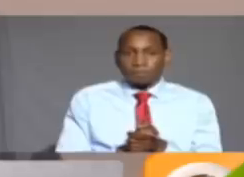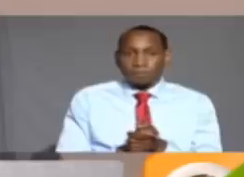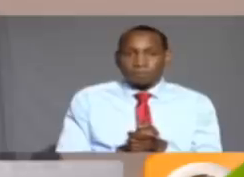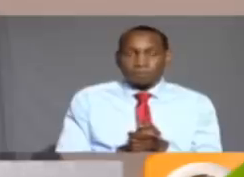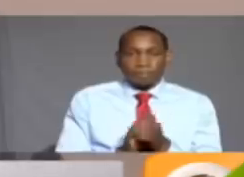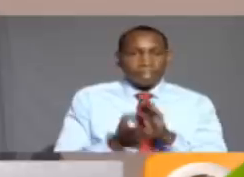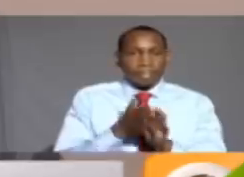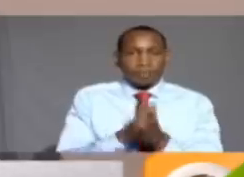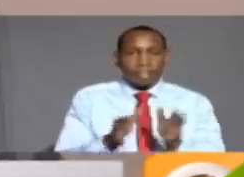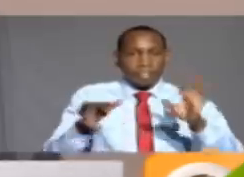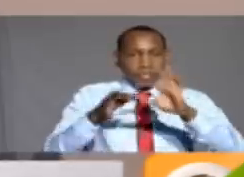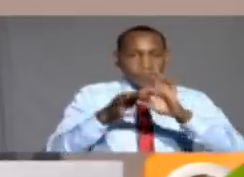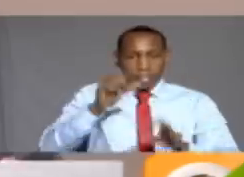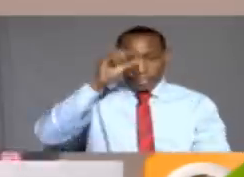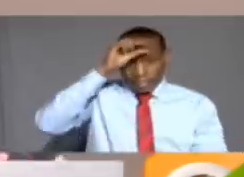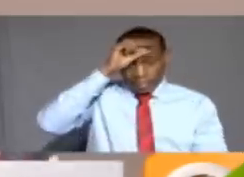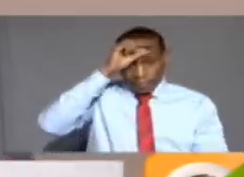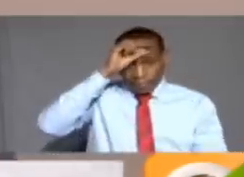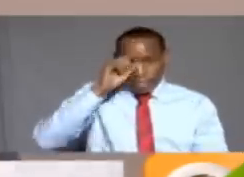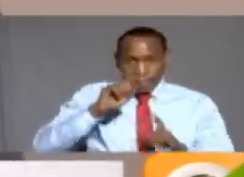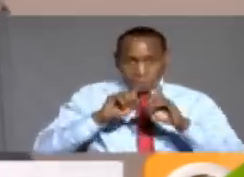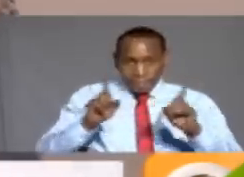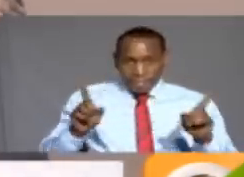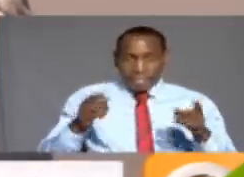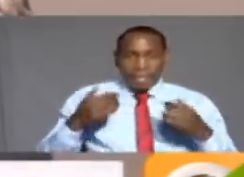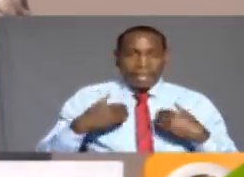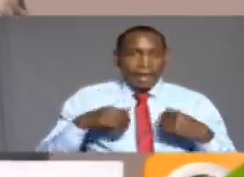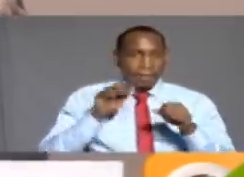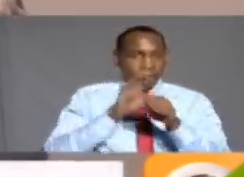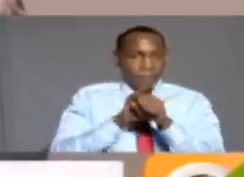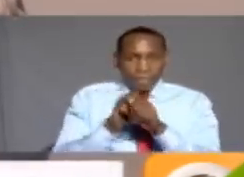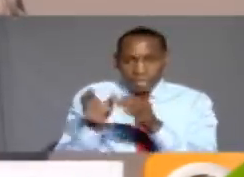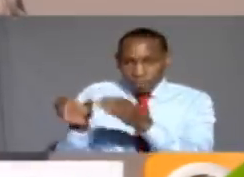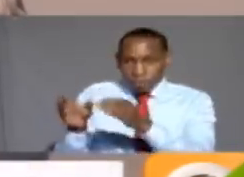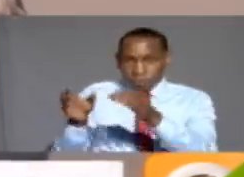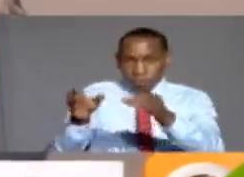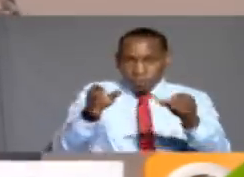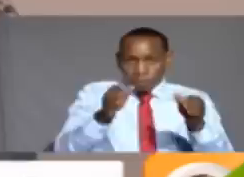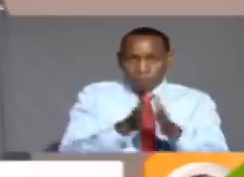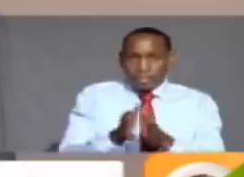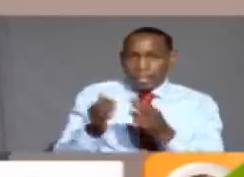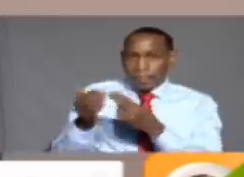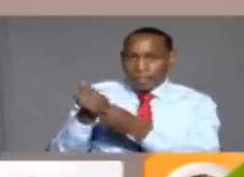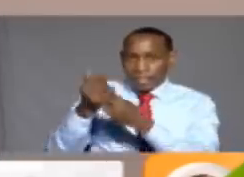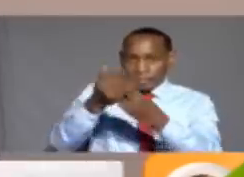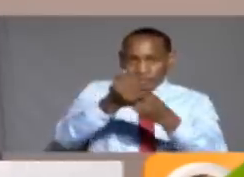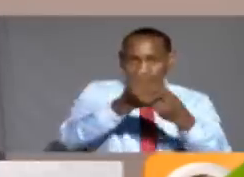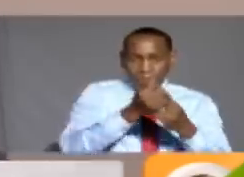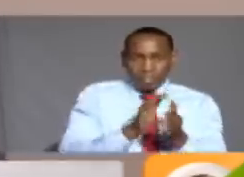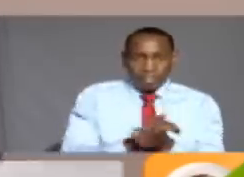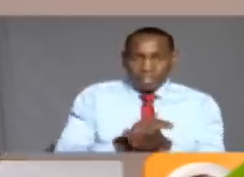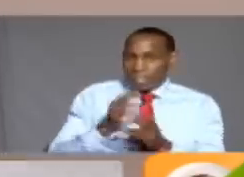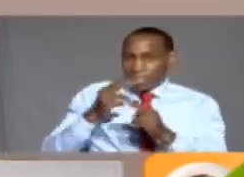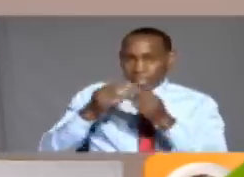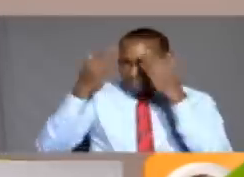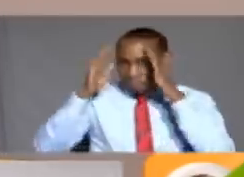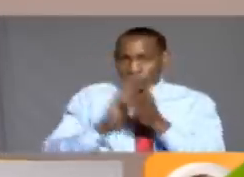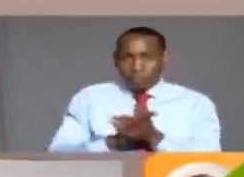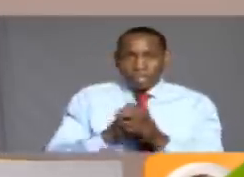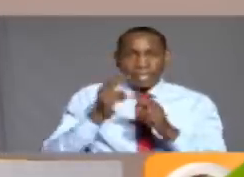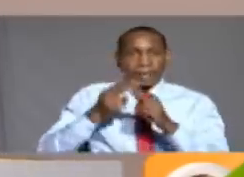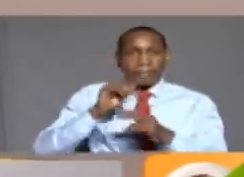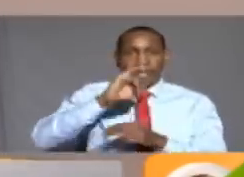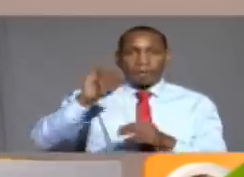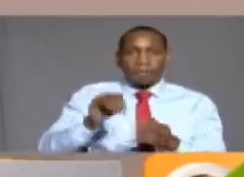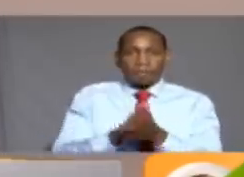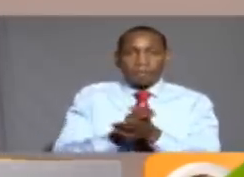have a coalition government ourselves, but we have very many parties and partners. You know, I don't know what you want to call that. We call ourselves Jubilee, but we have